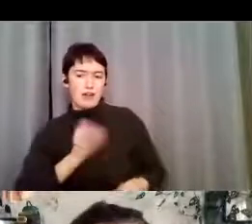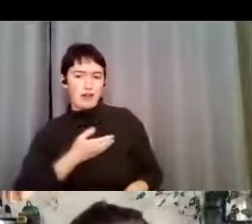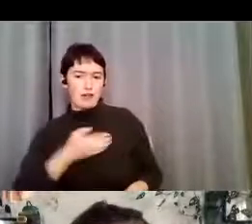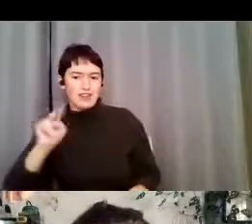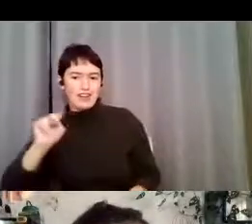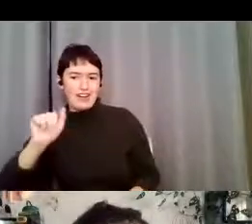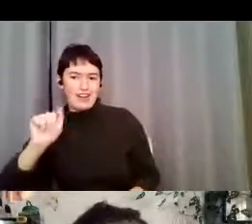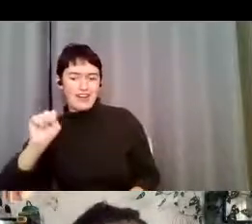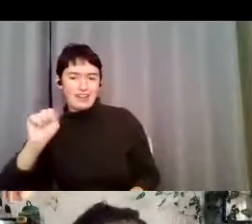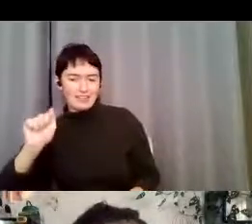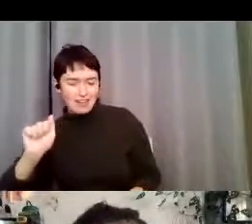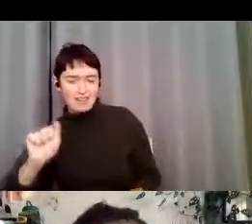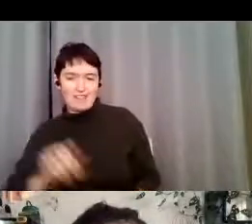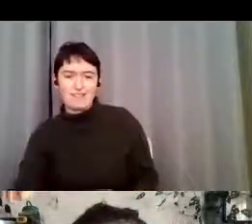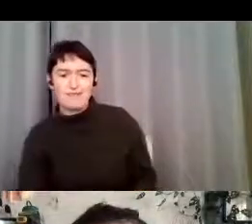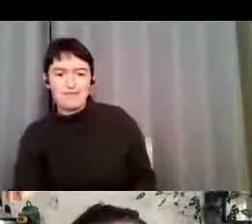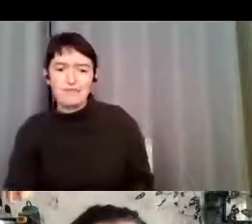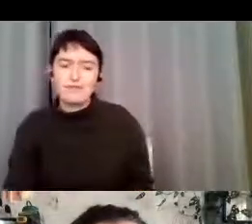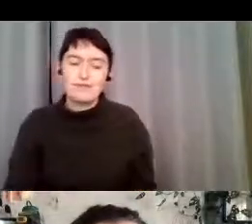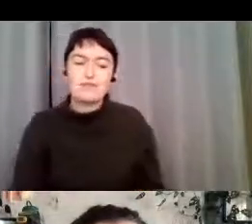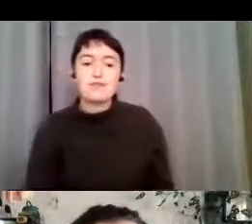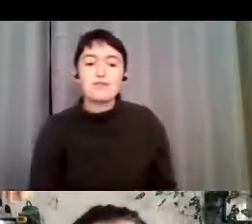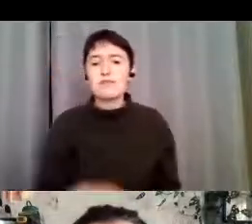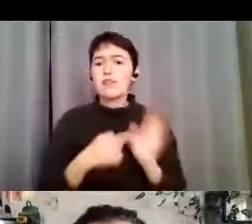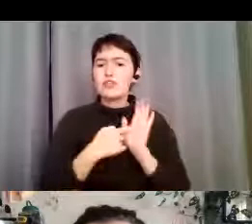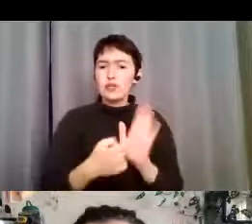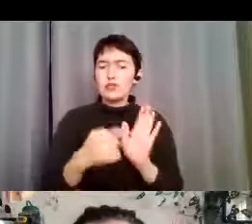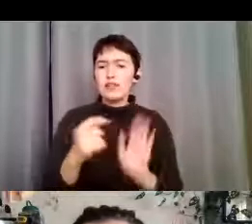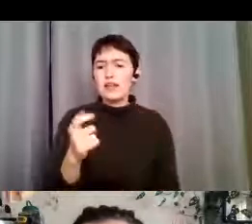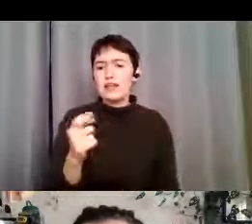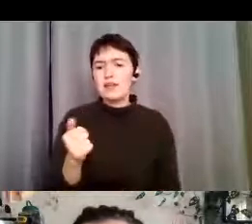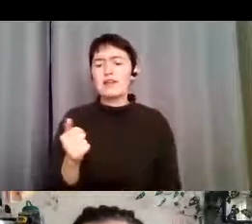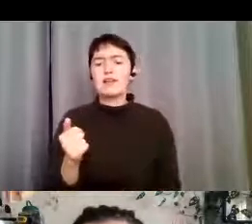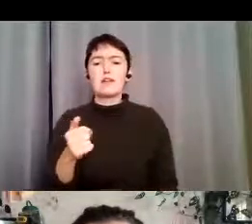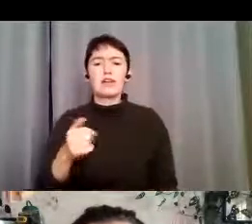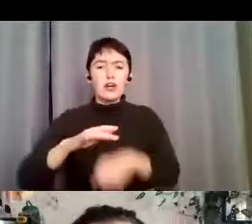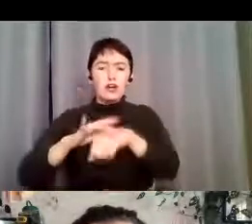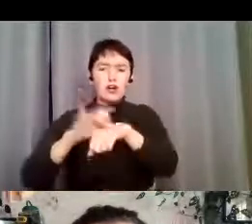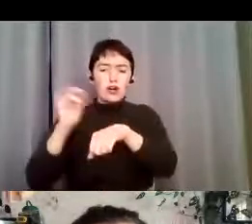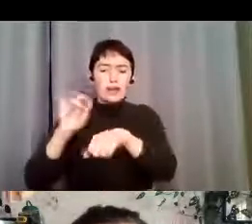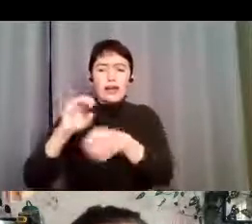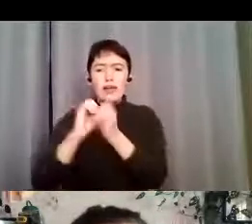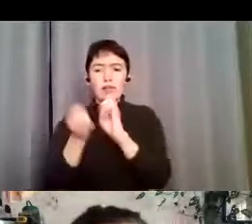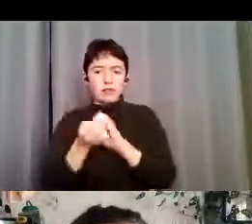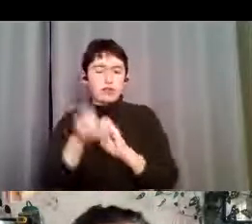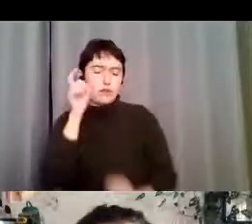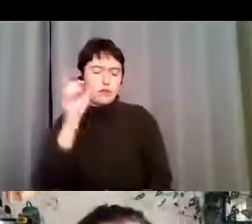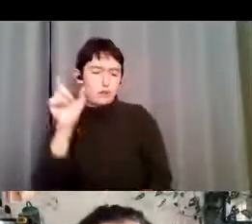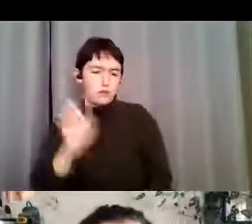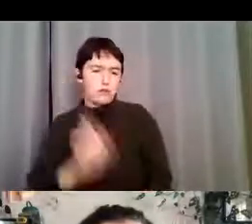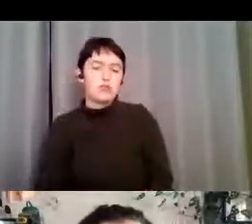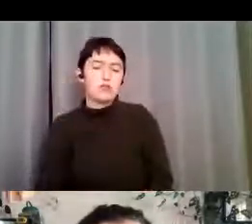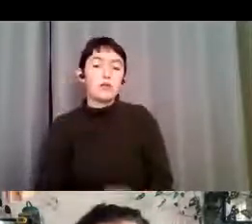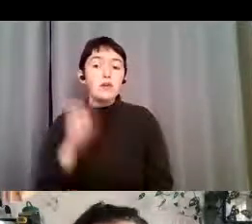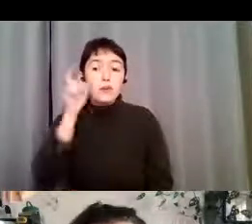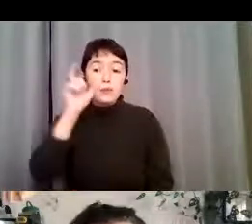I work. And it shows you a little bit of the early evolution of the moon. So when the moon initially formed,